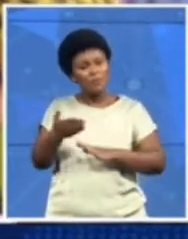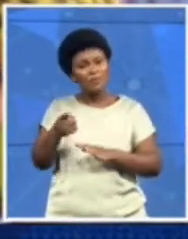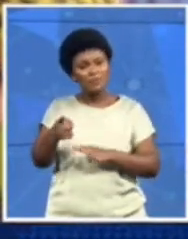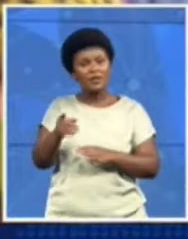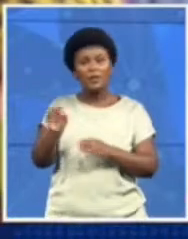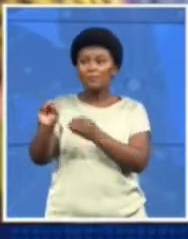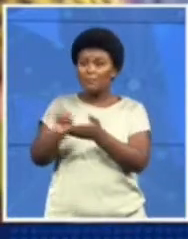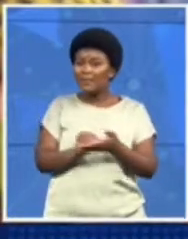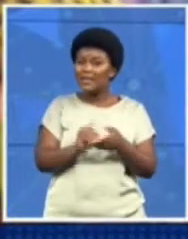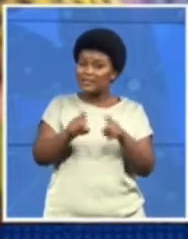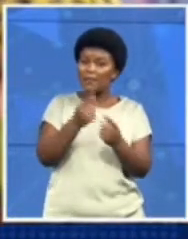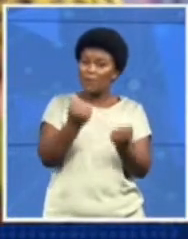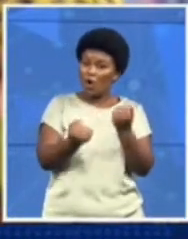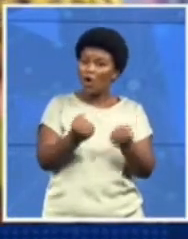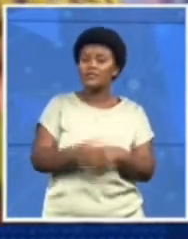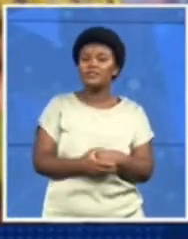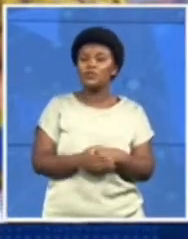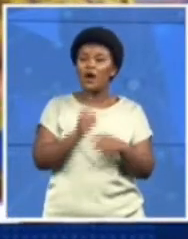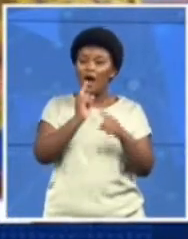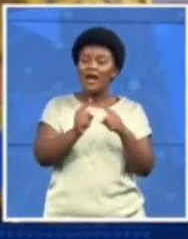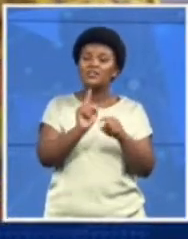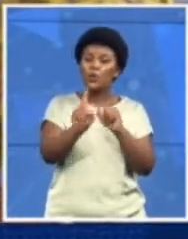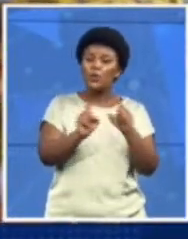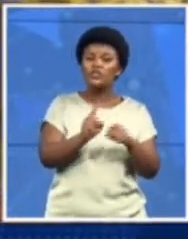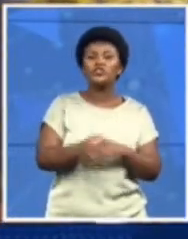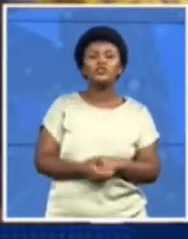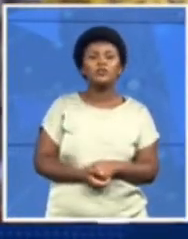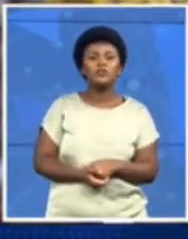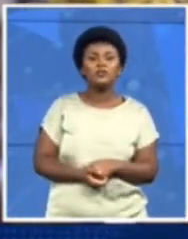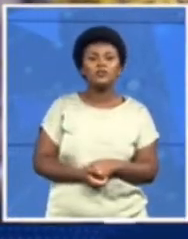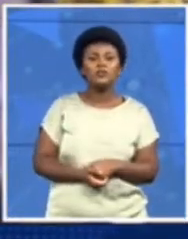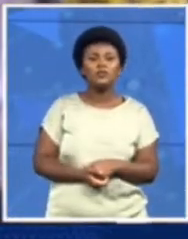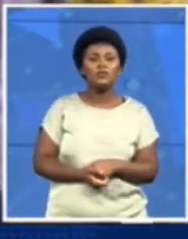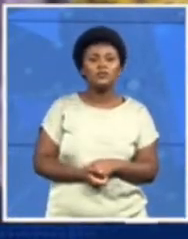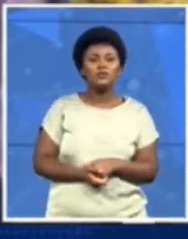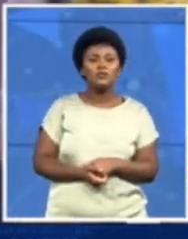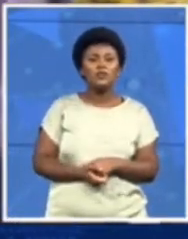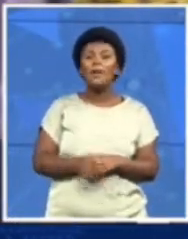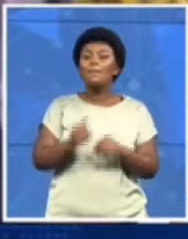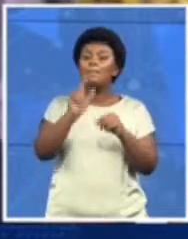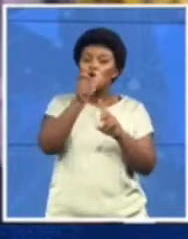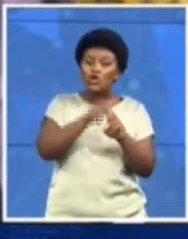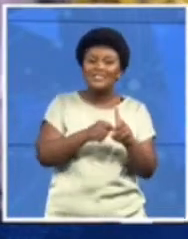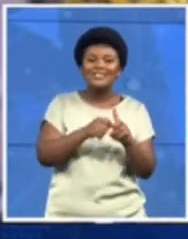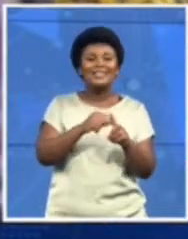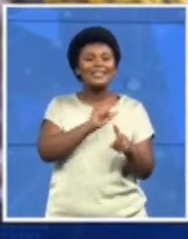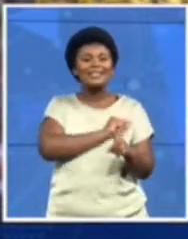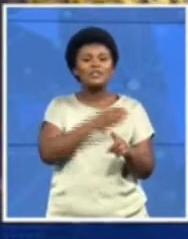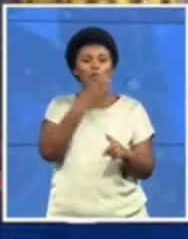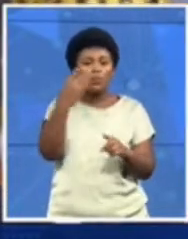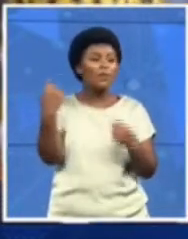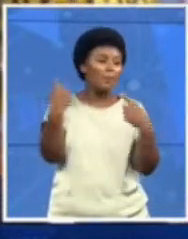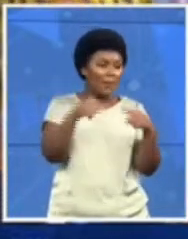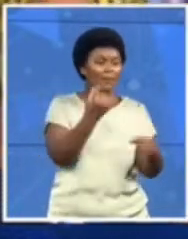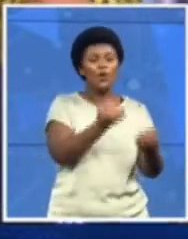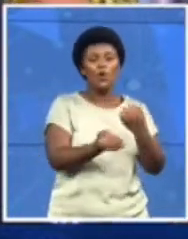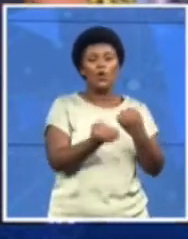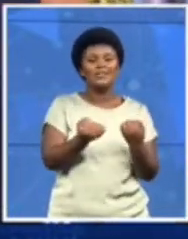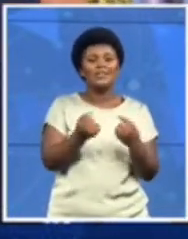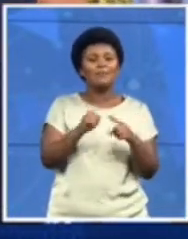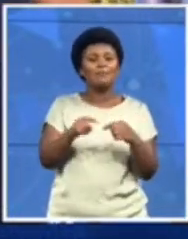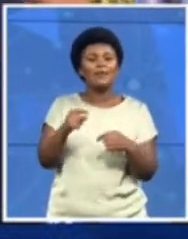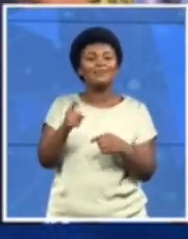But you know what you will get. What is important is when you start responding to the charges placed to yourself.